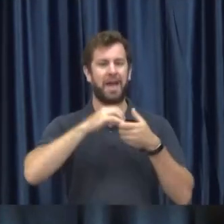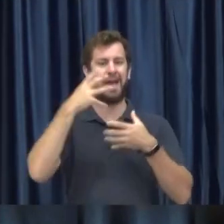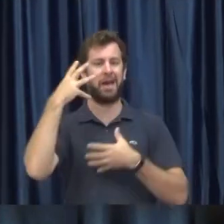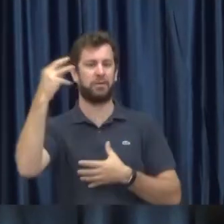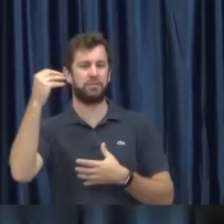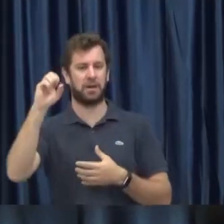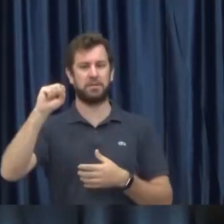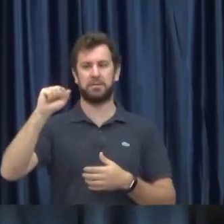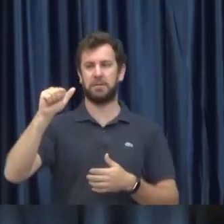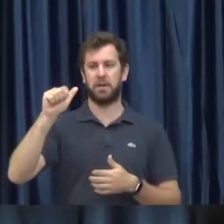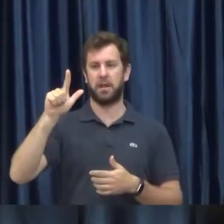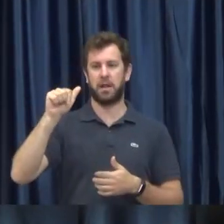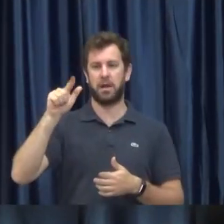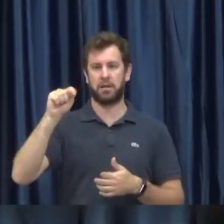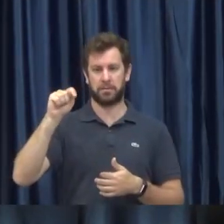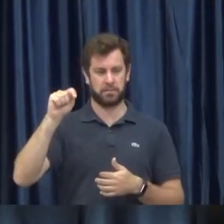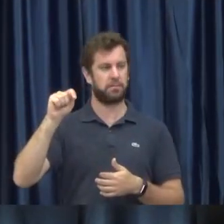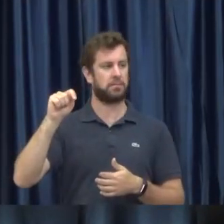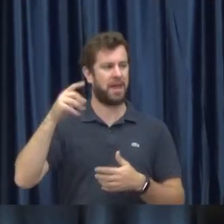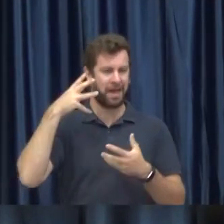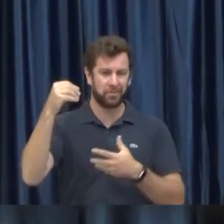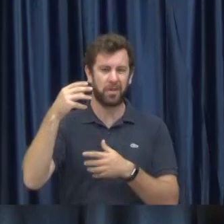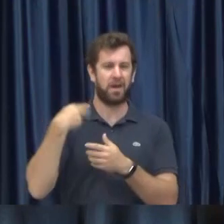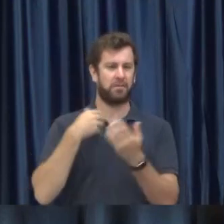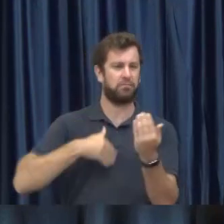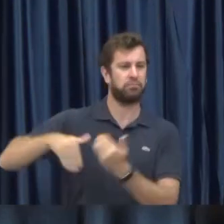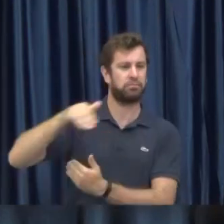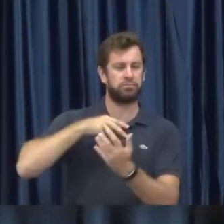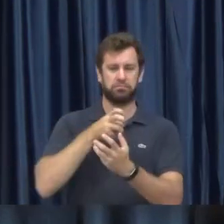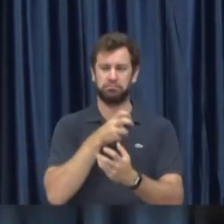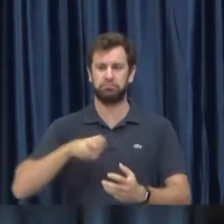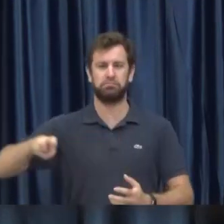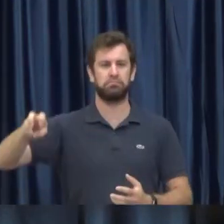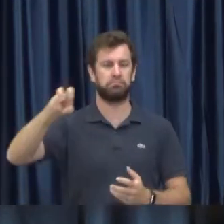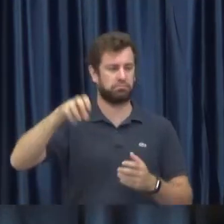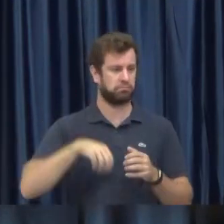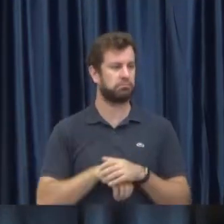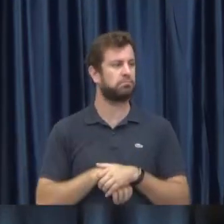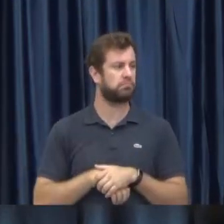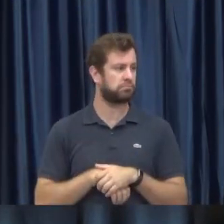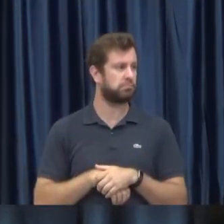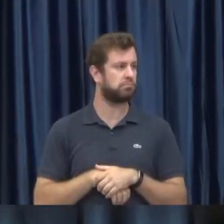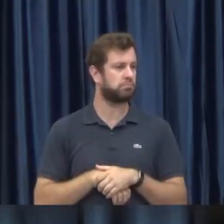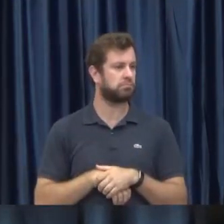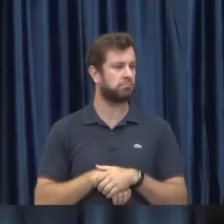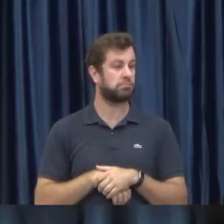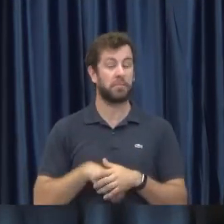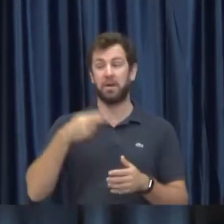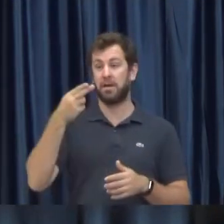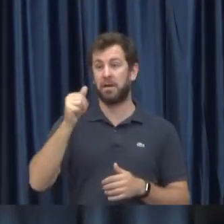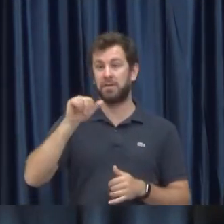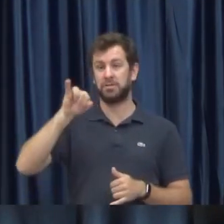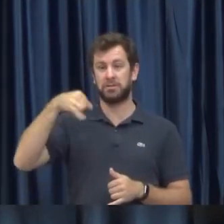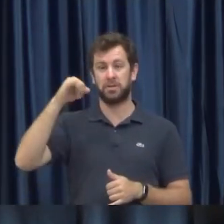How to be united outside of the pilgrimage. Hajj also teaches us equality.